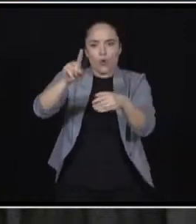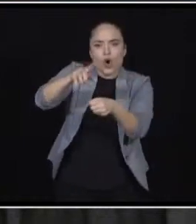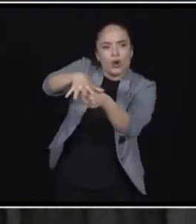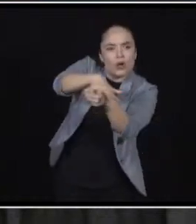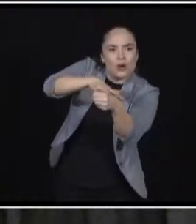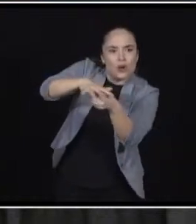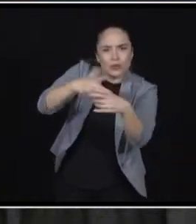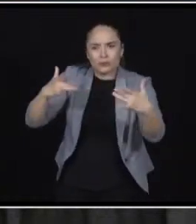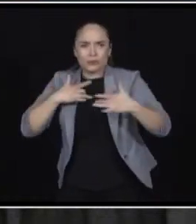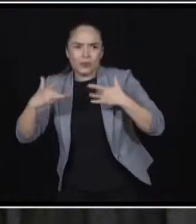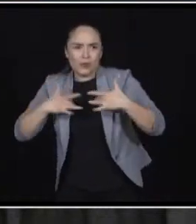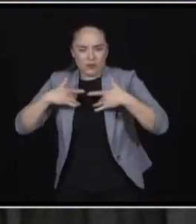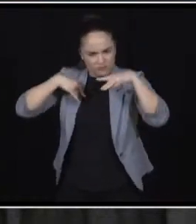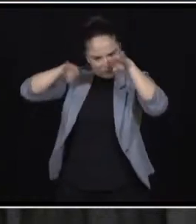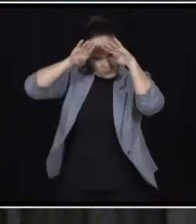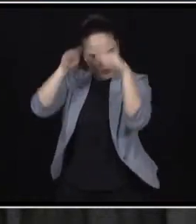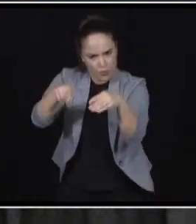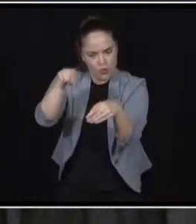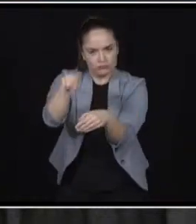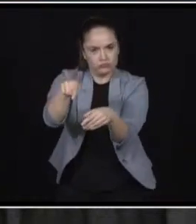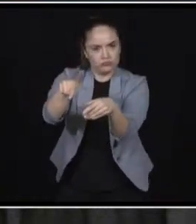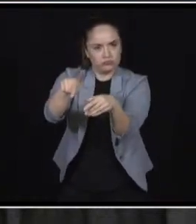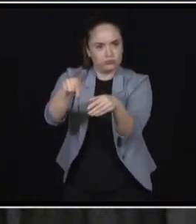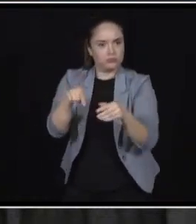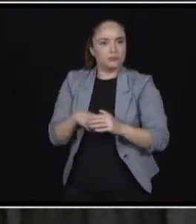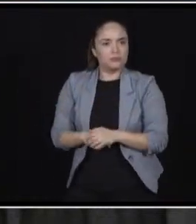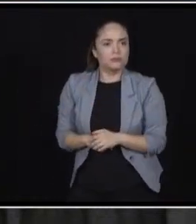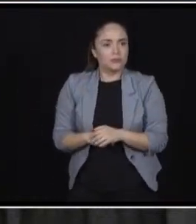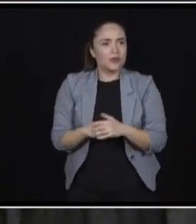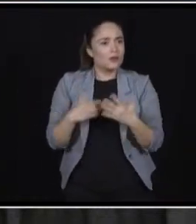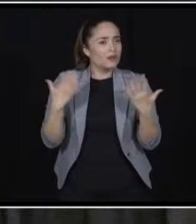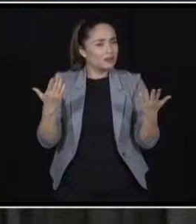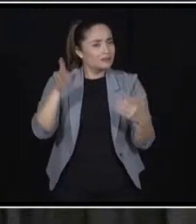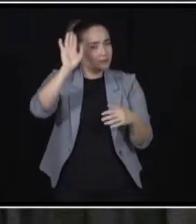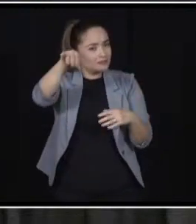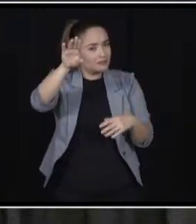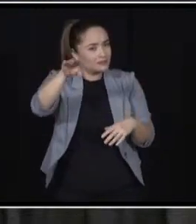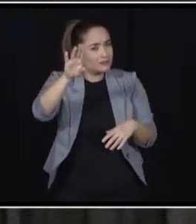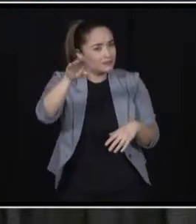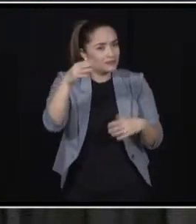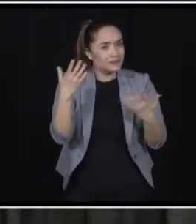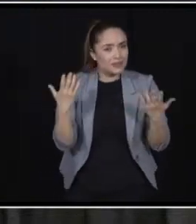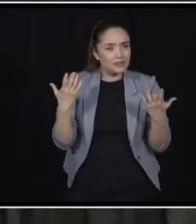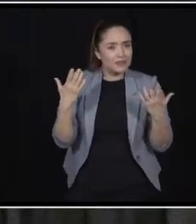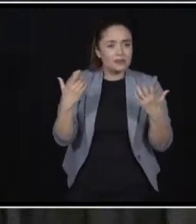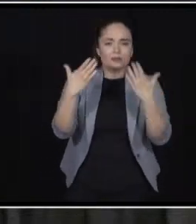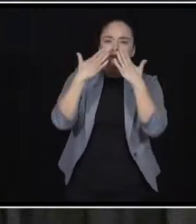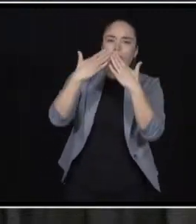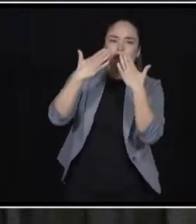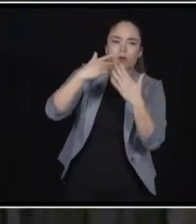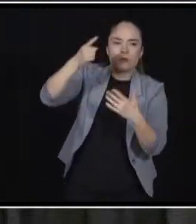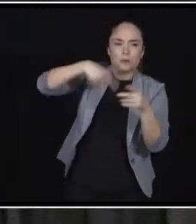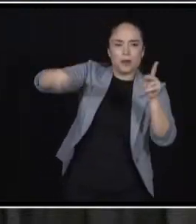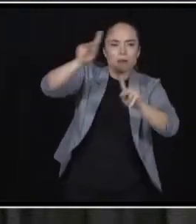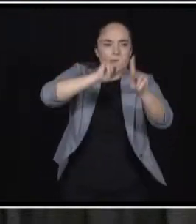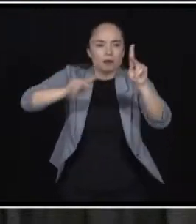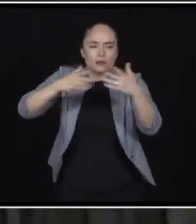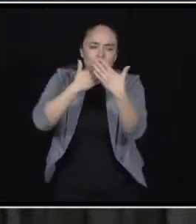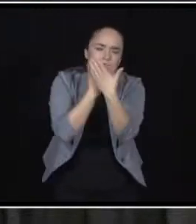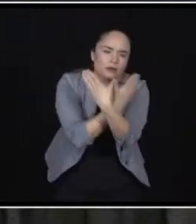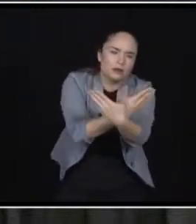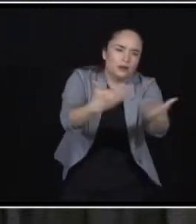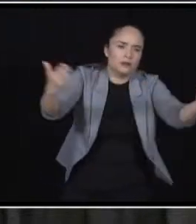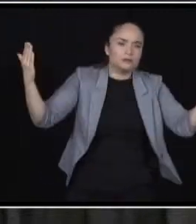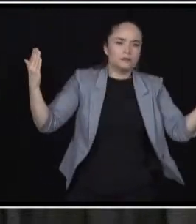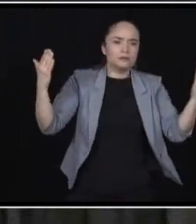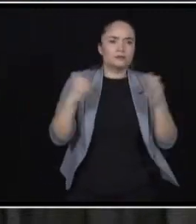And you know something, Travis, I just want to thank everyone out there, because you know,